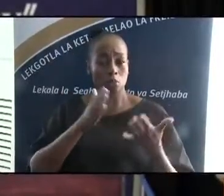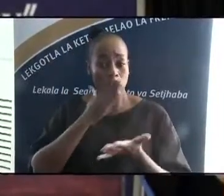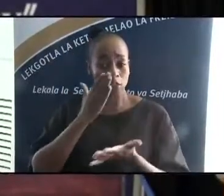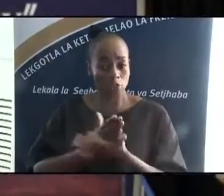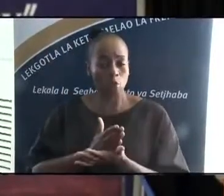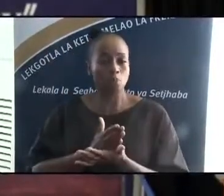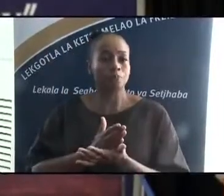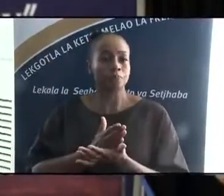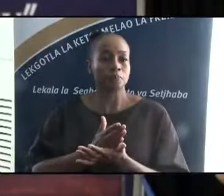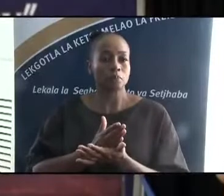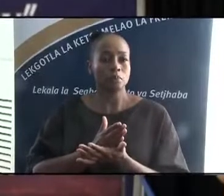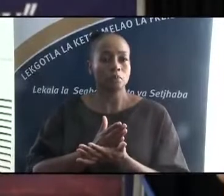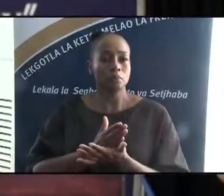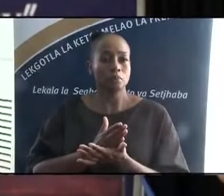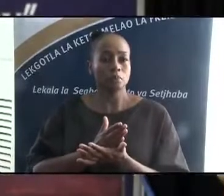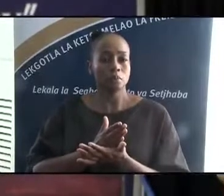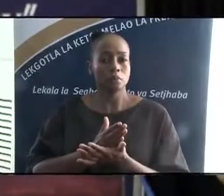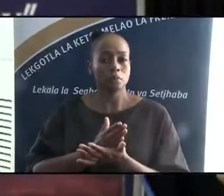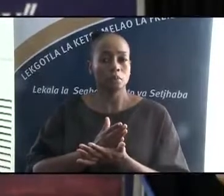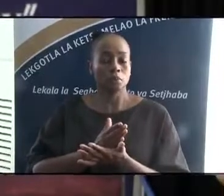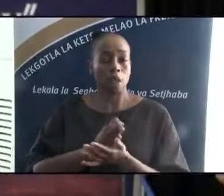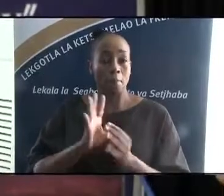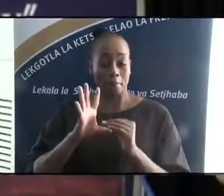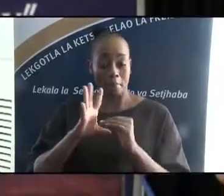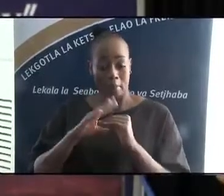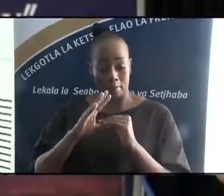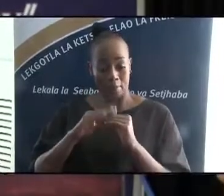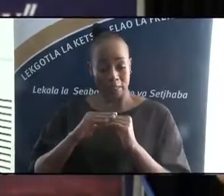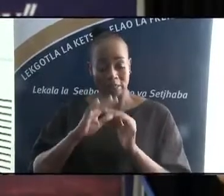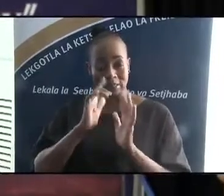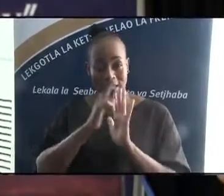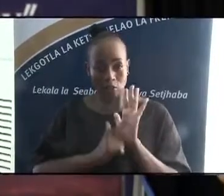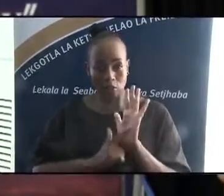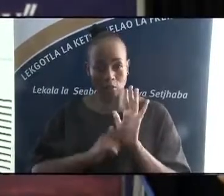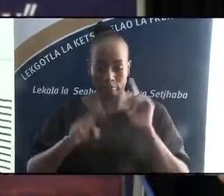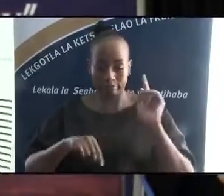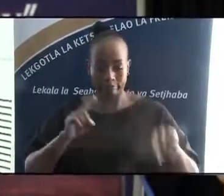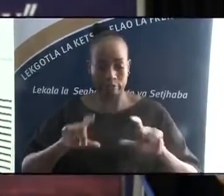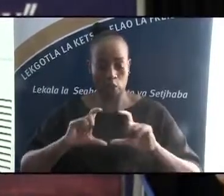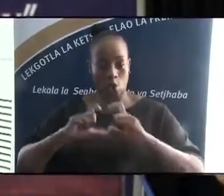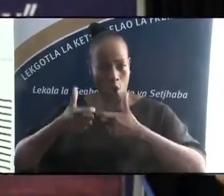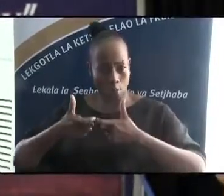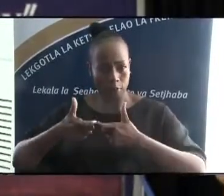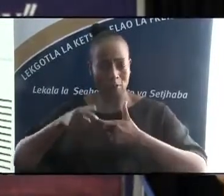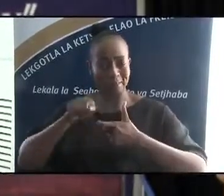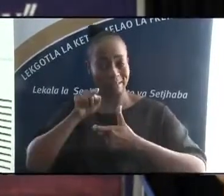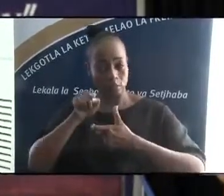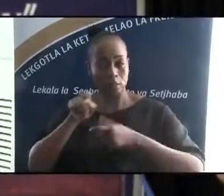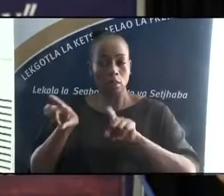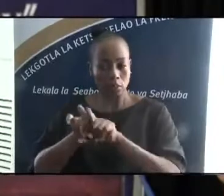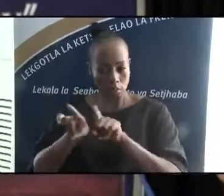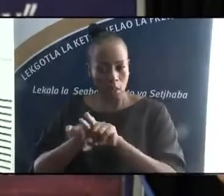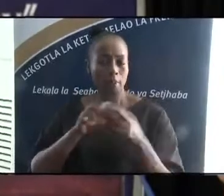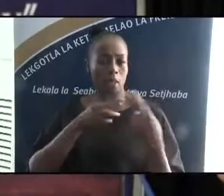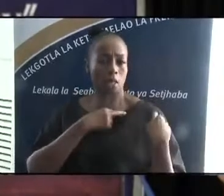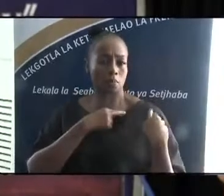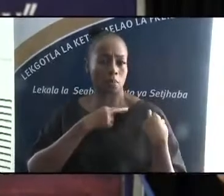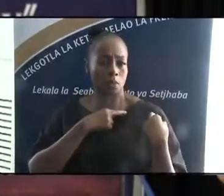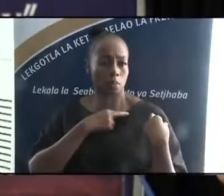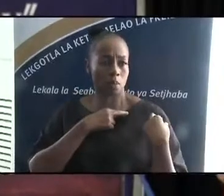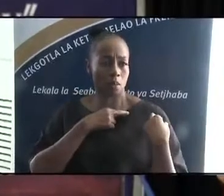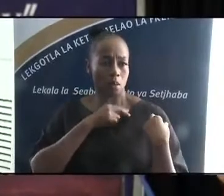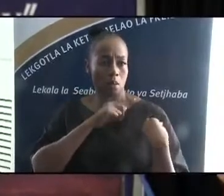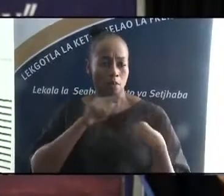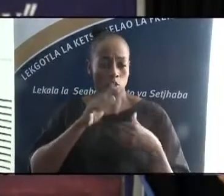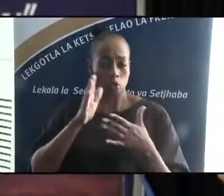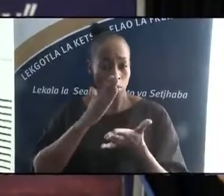EXCO, and as members of this provincial legislature through various committees, they too hold departments